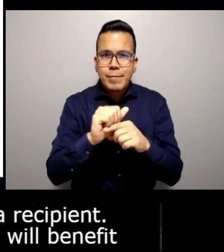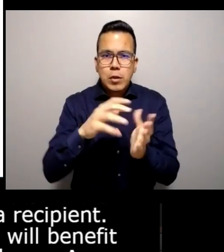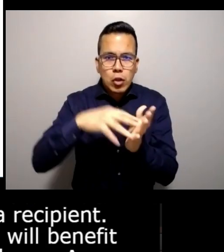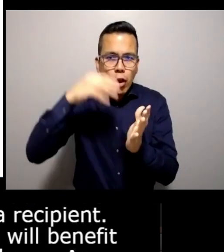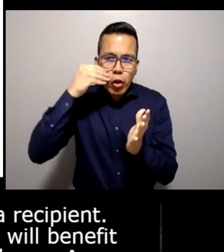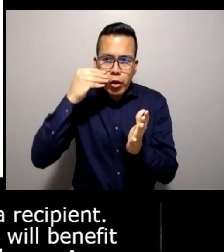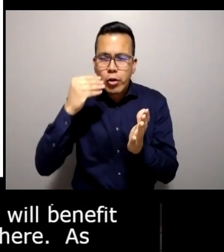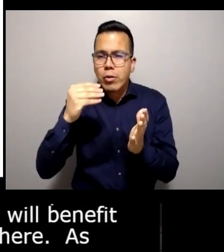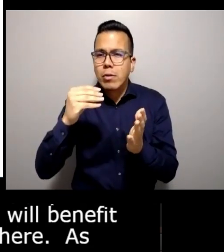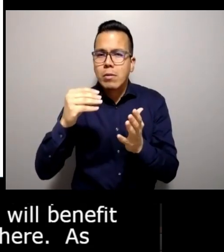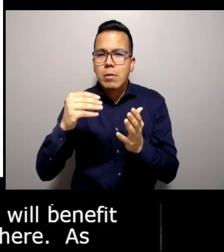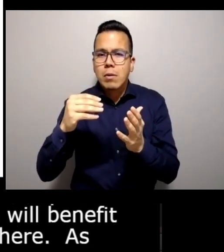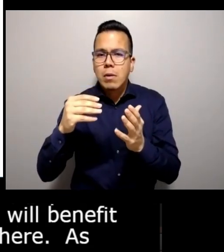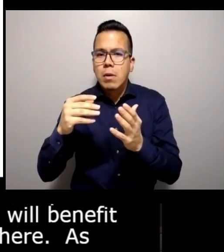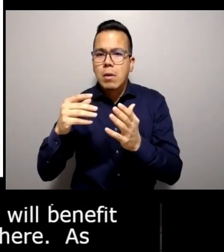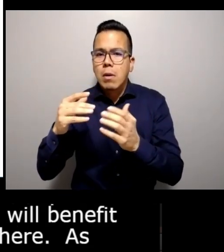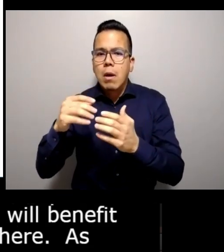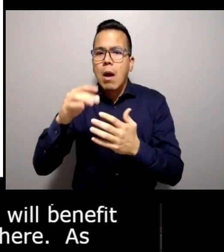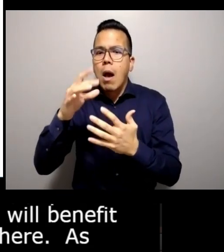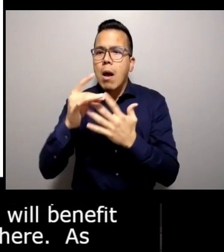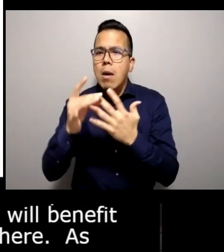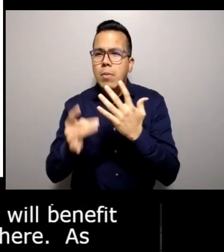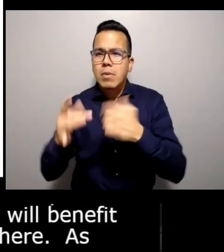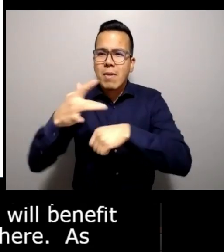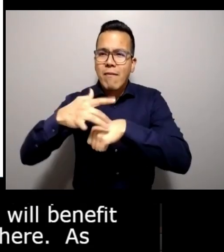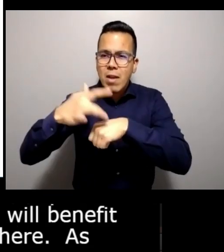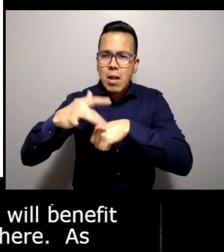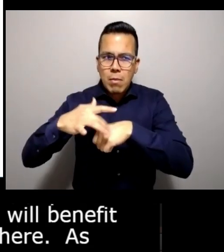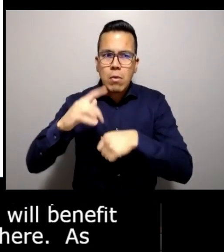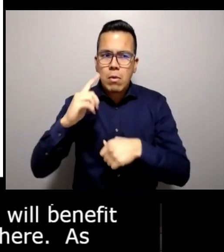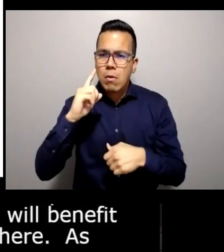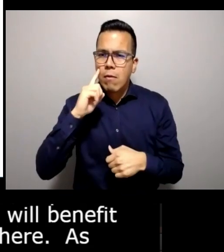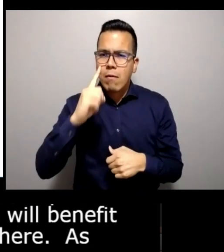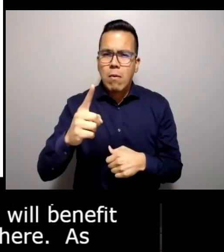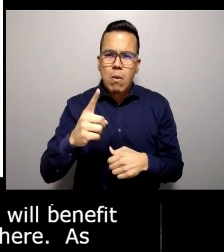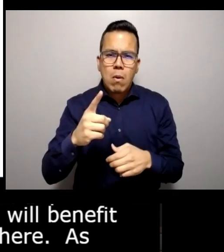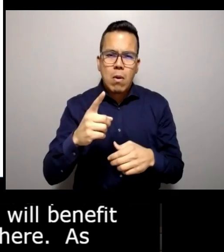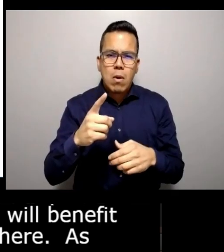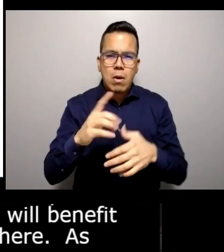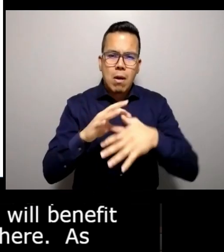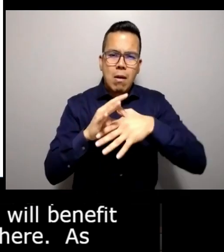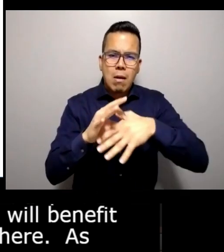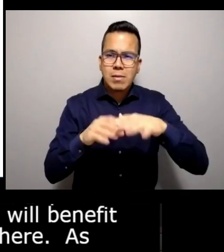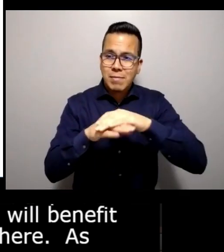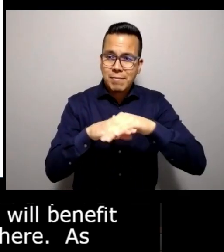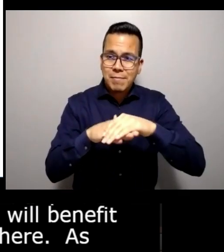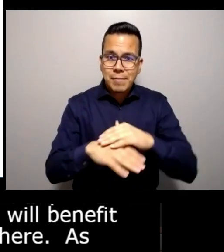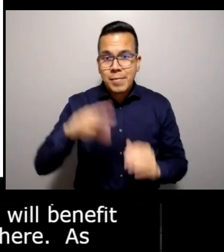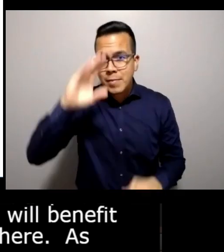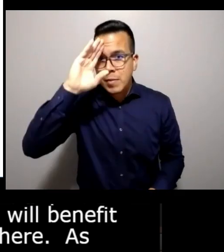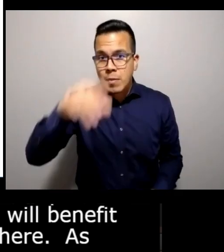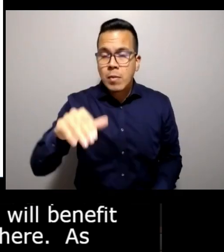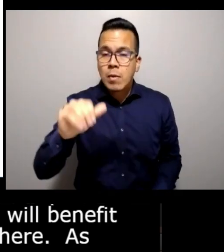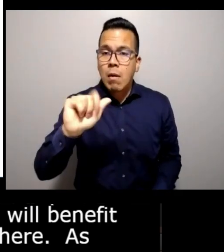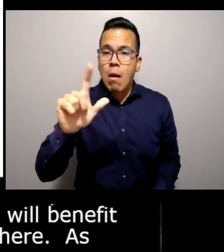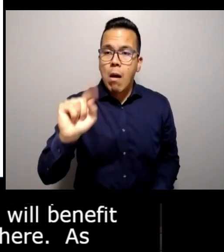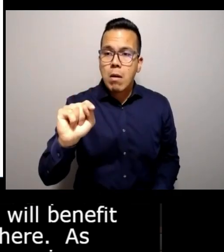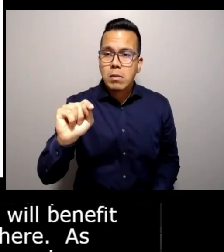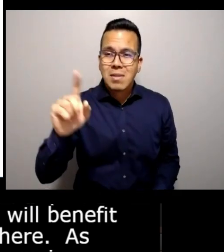tags, alternative text for images, is one of the